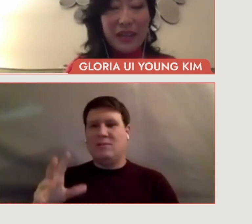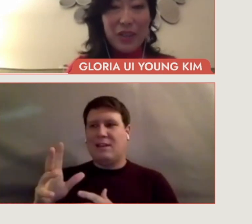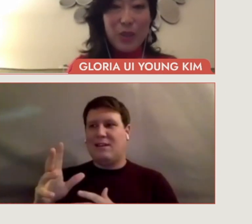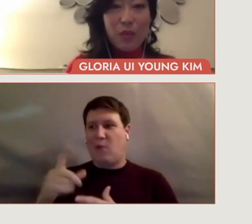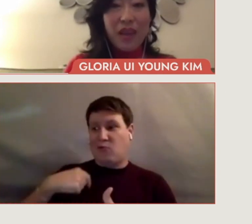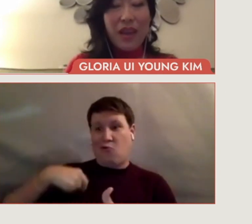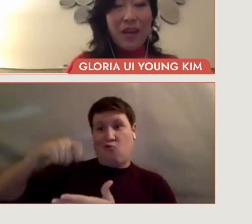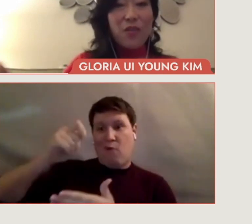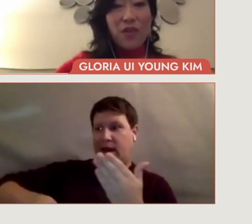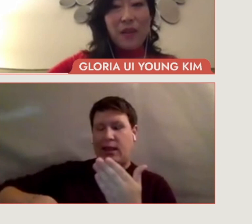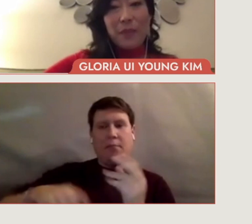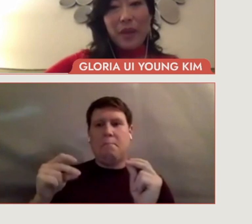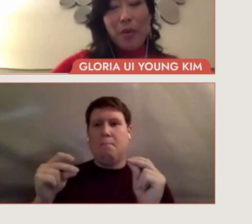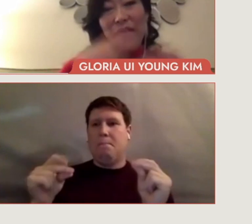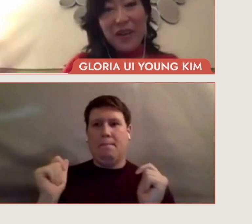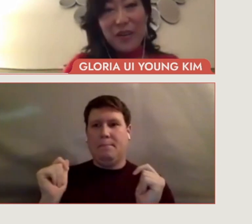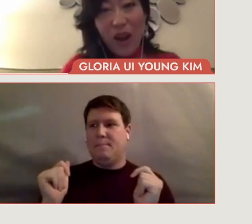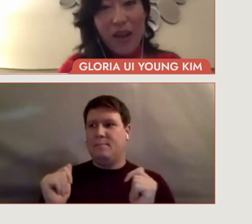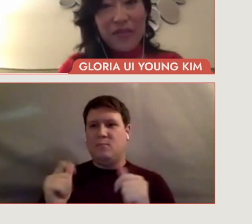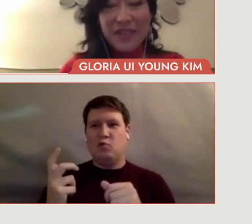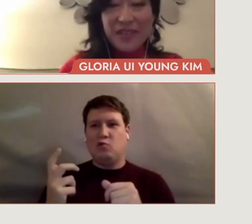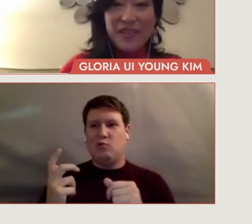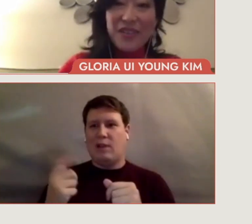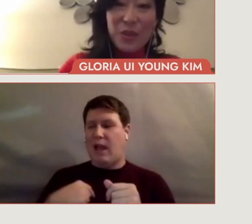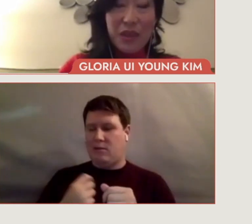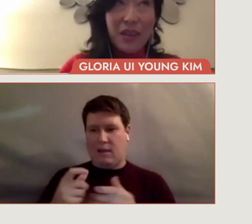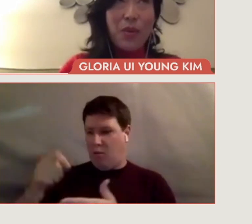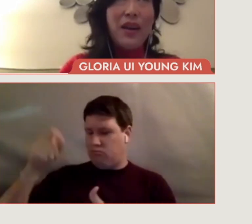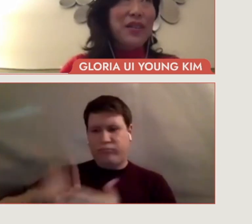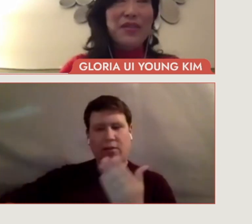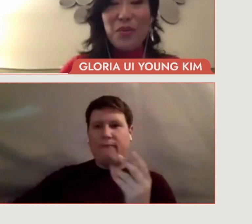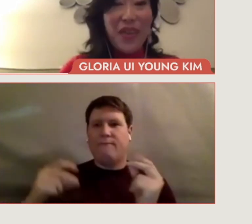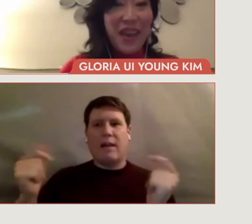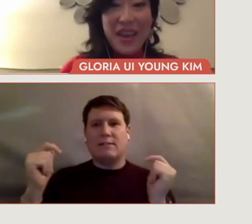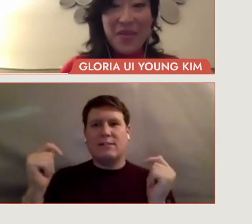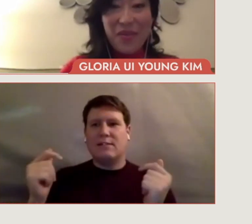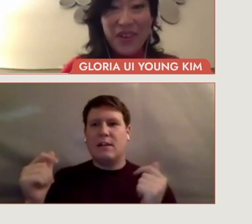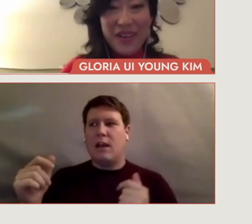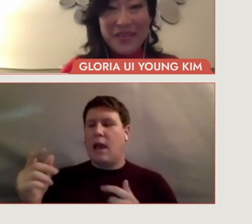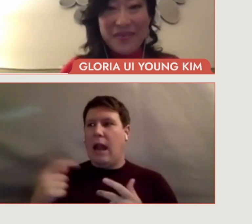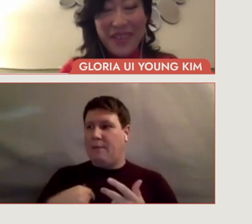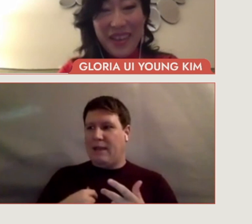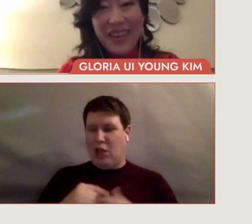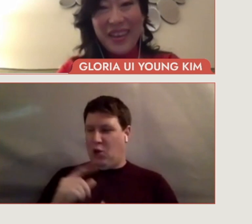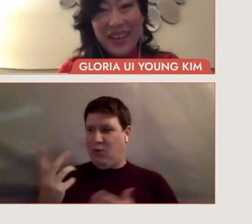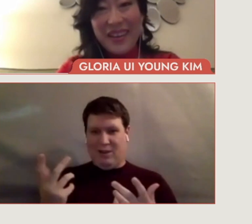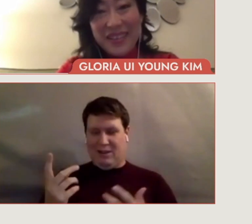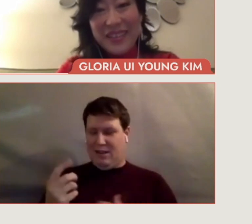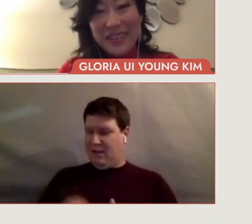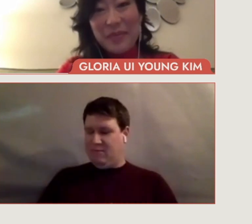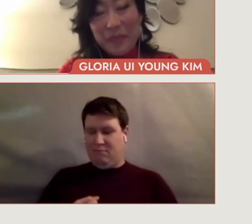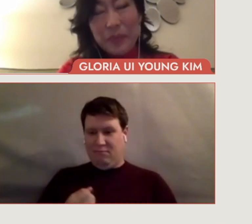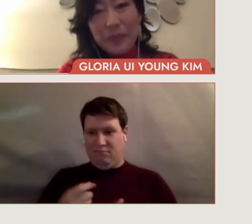period, like just kind of barfing out a draft and just being like, wow, I don't even know where that came from. Yeah, I